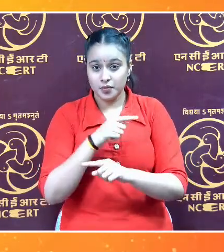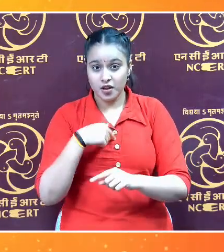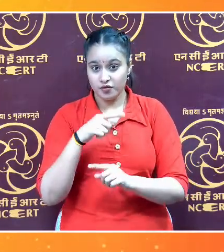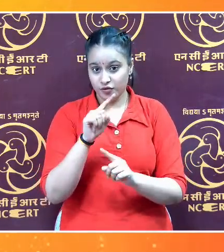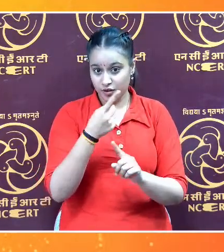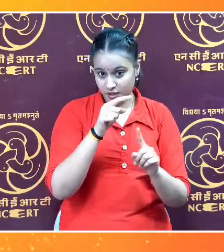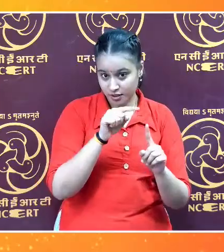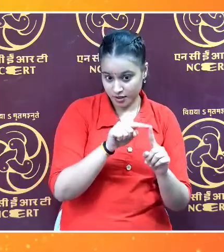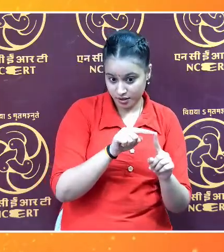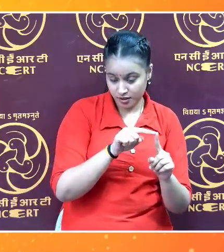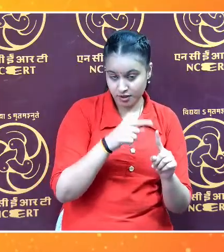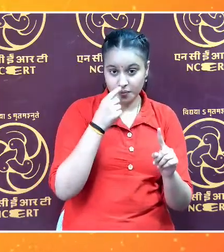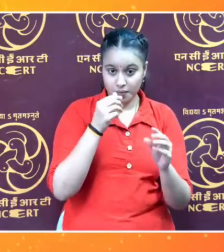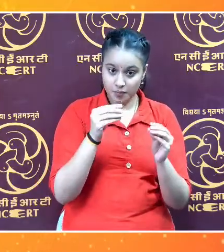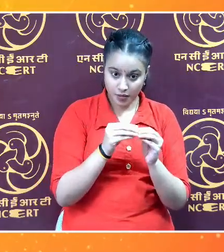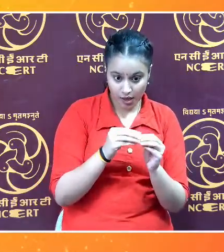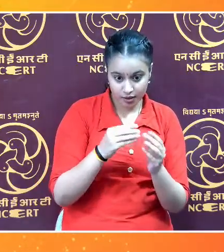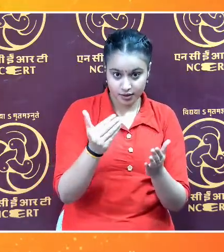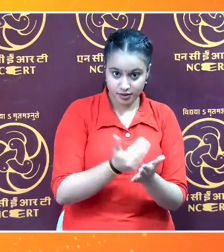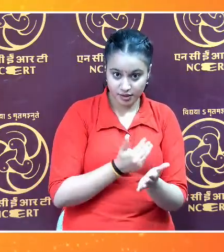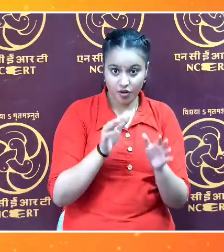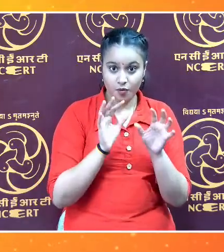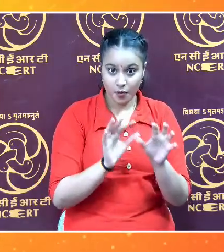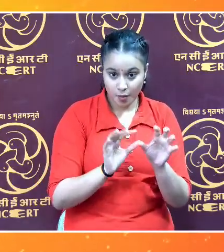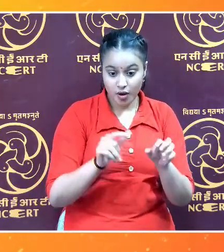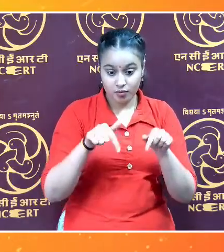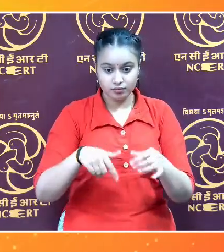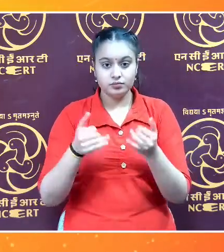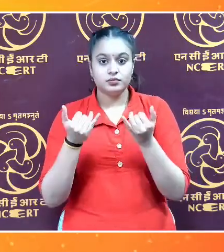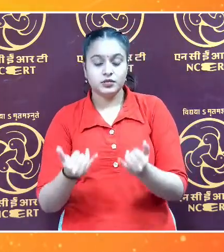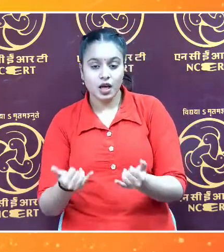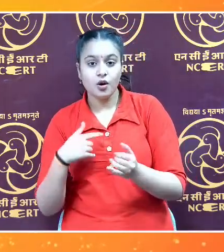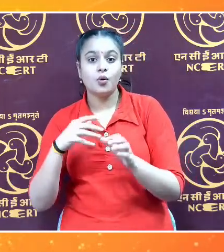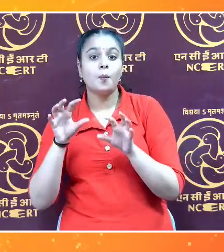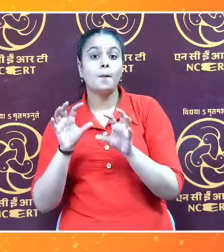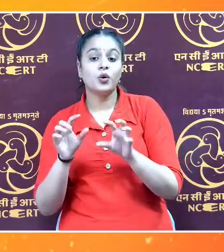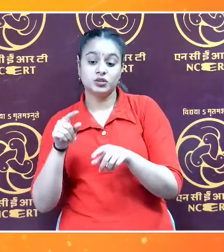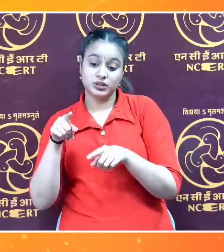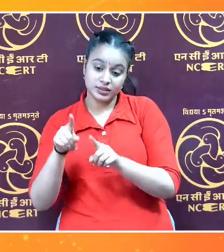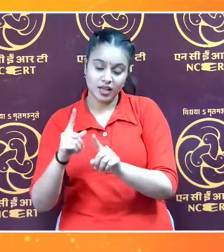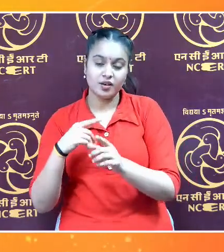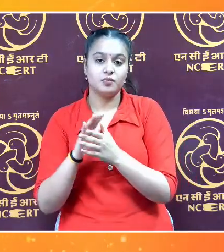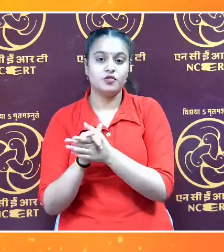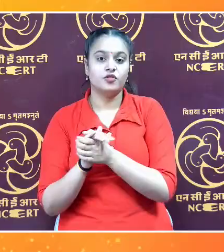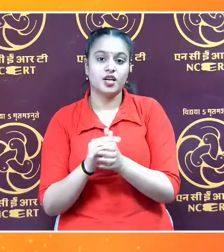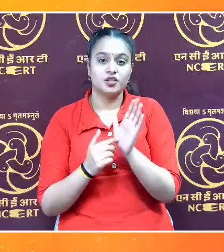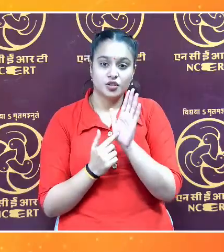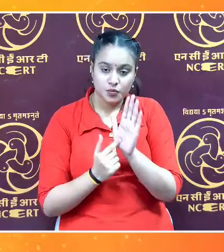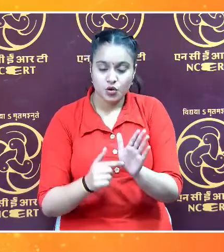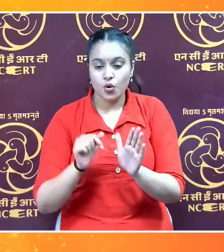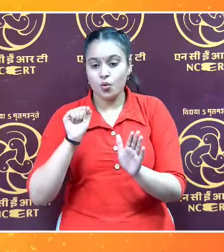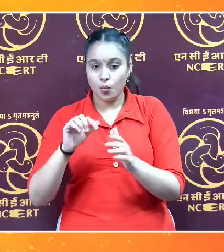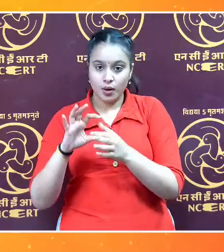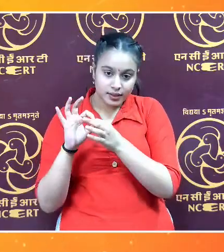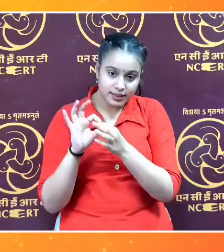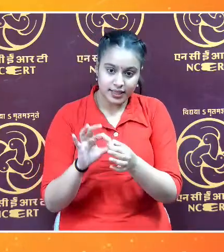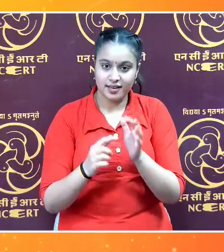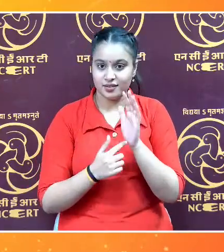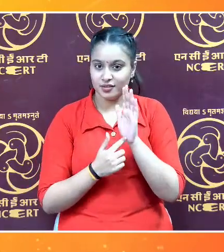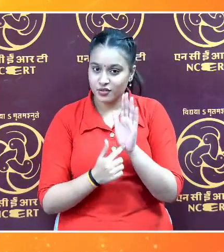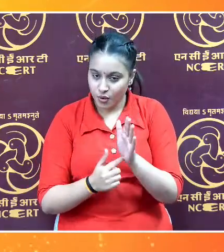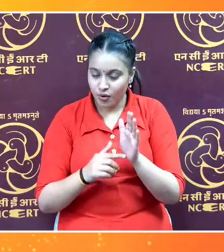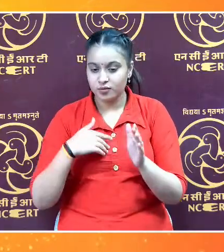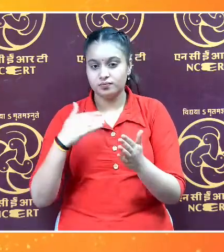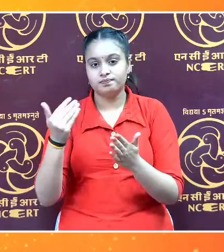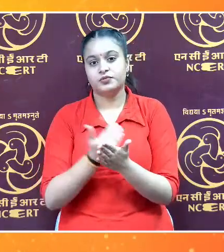first it was Badal who saved Moti, Yes. and now it was Moti's turn to show his friendship and his bond with his friend, and